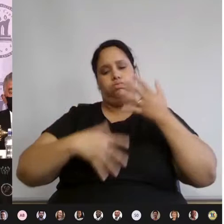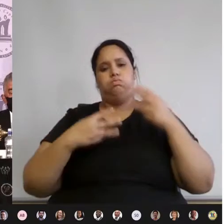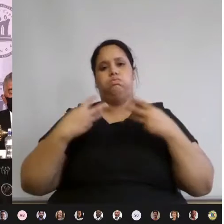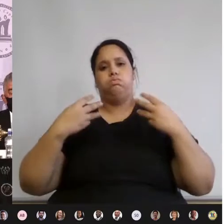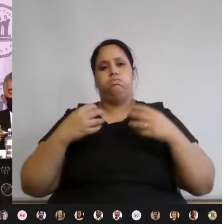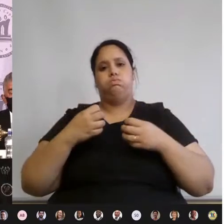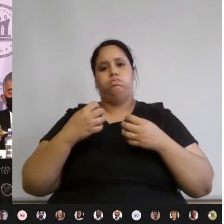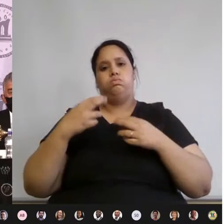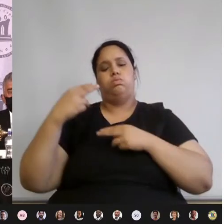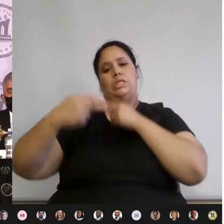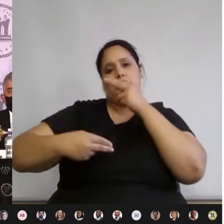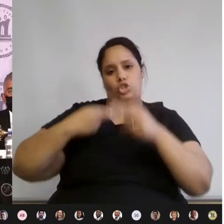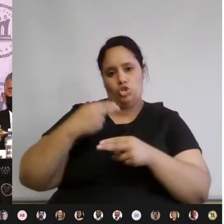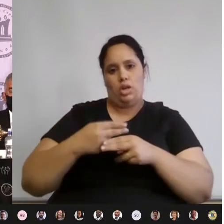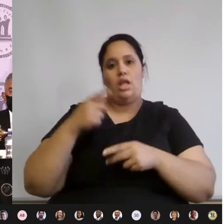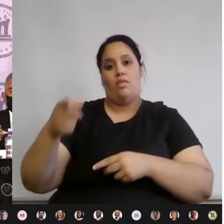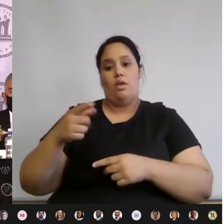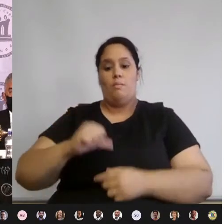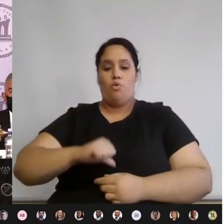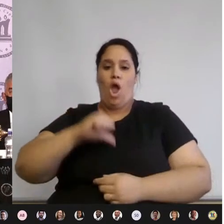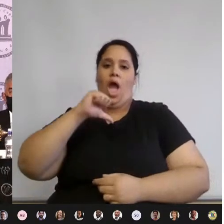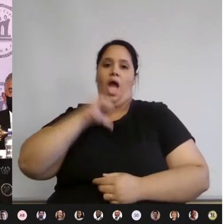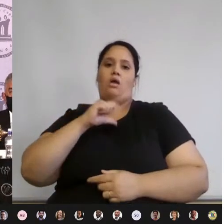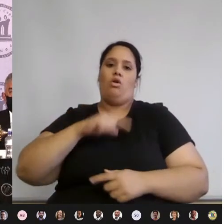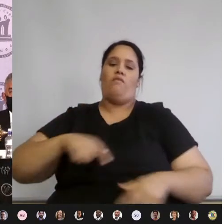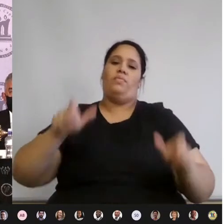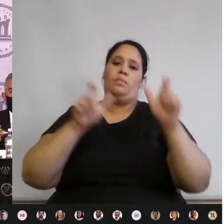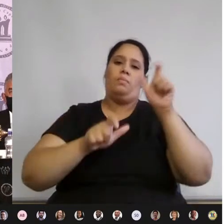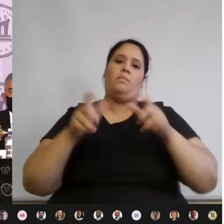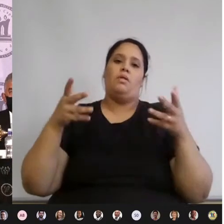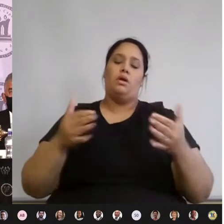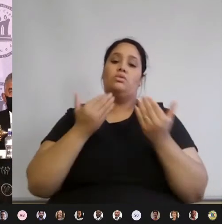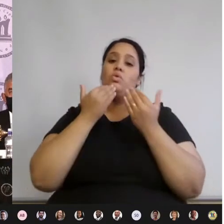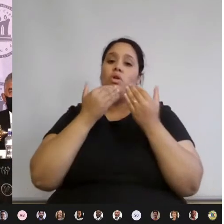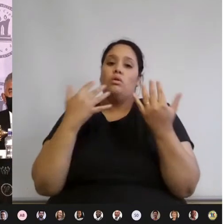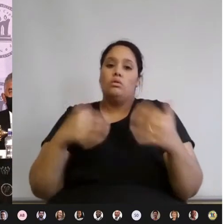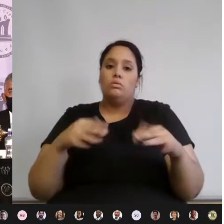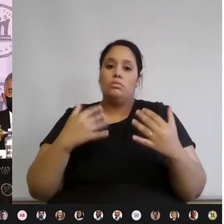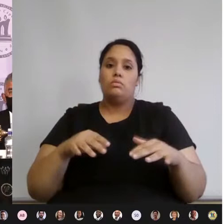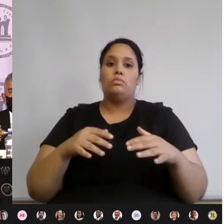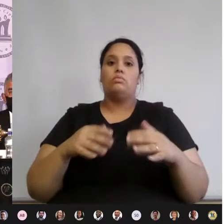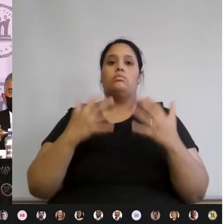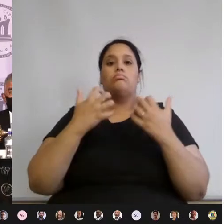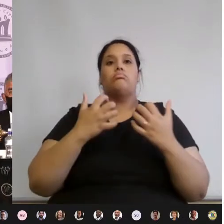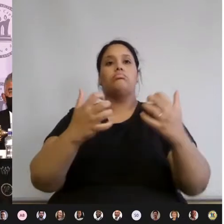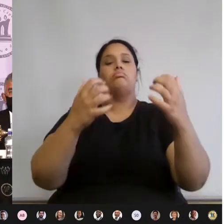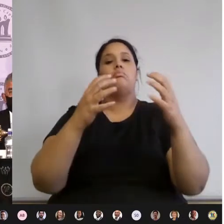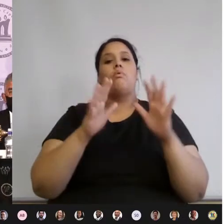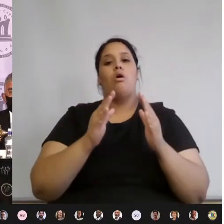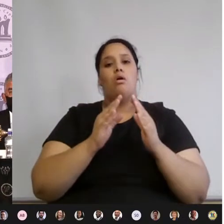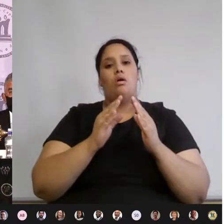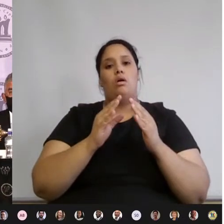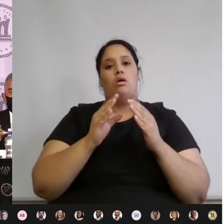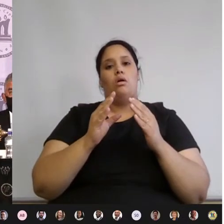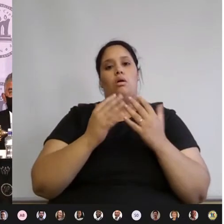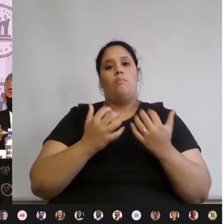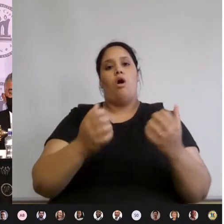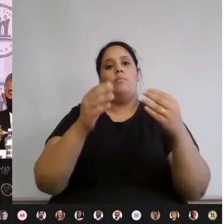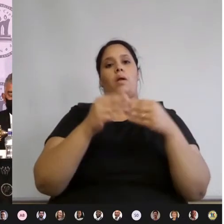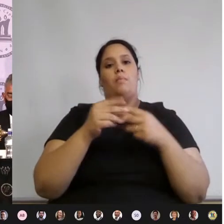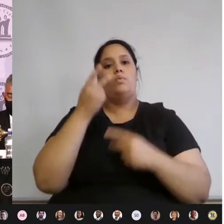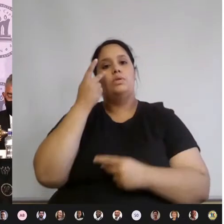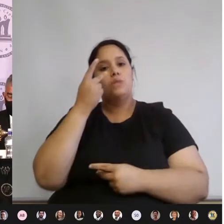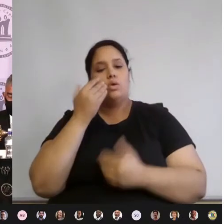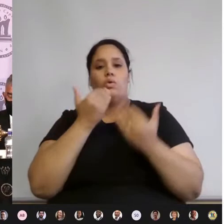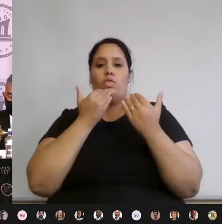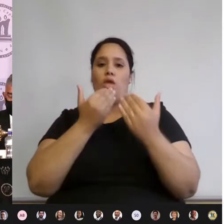pride of this region already. So thank you very much. To the chamber, honorable members, we see you. Thank you for